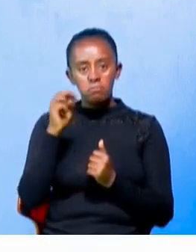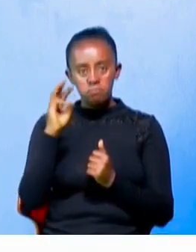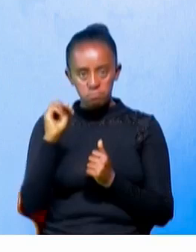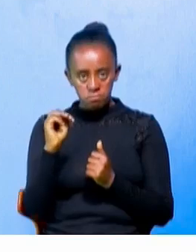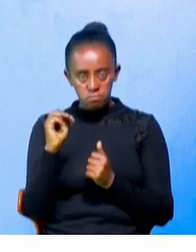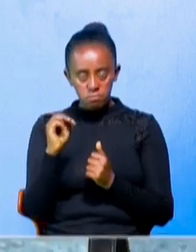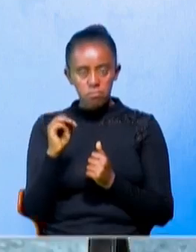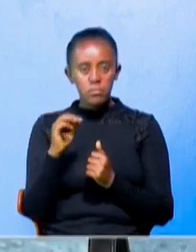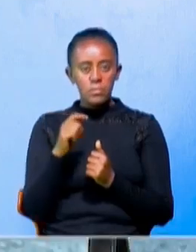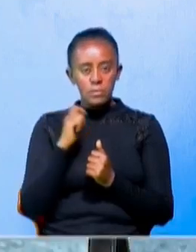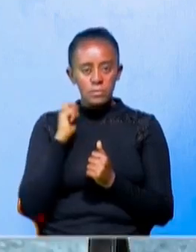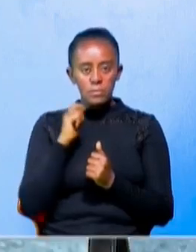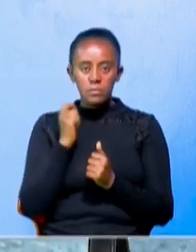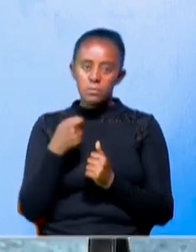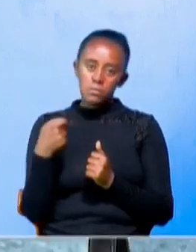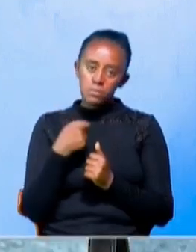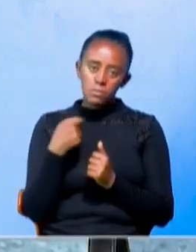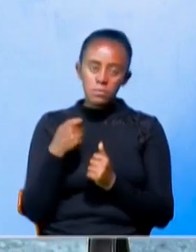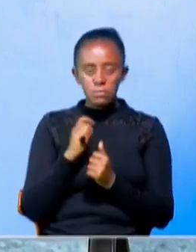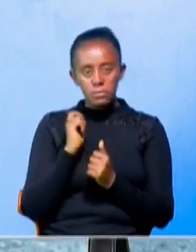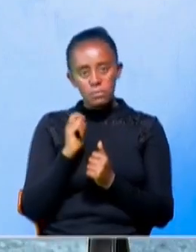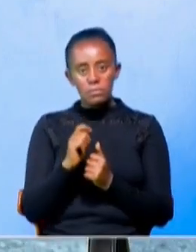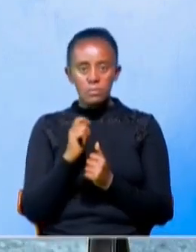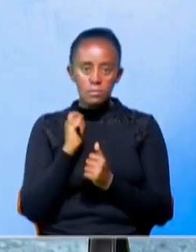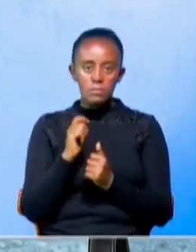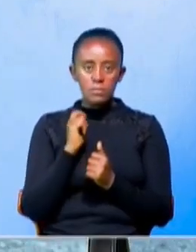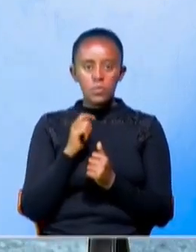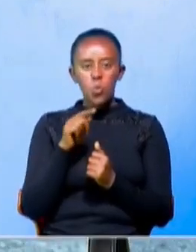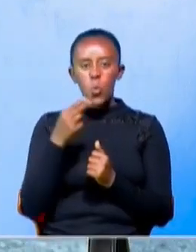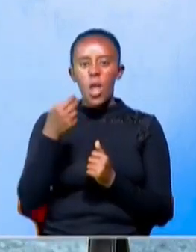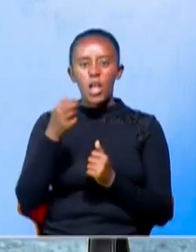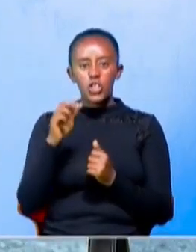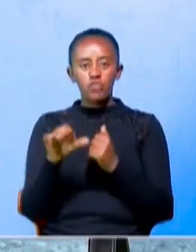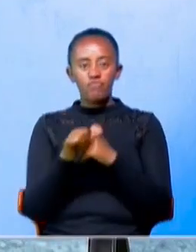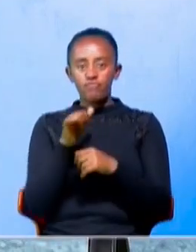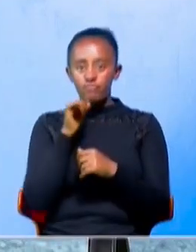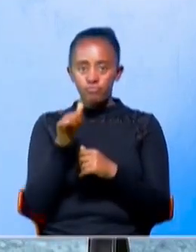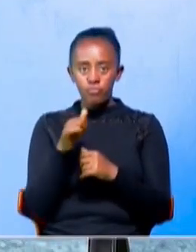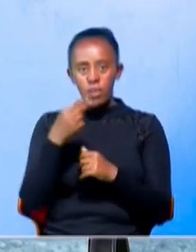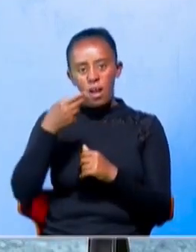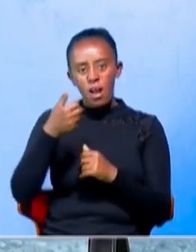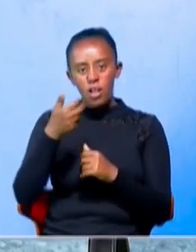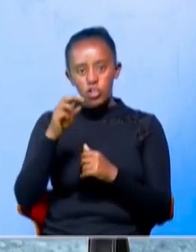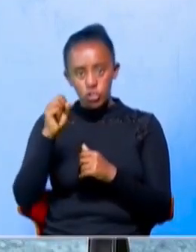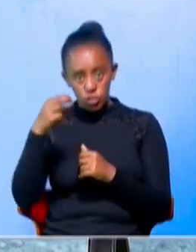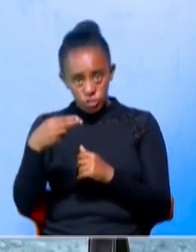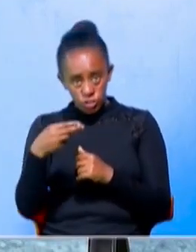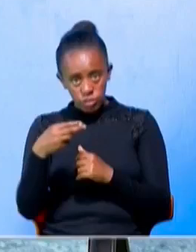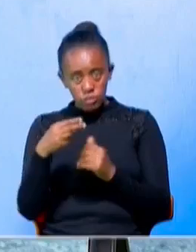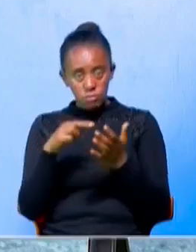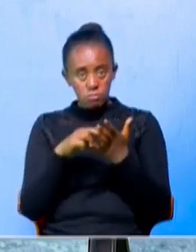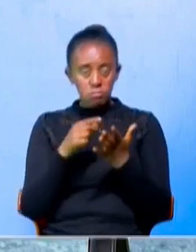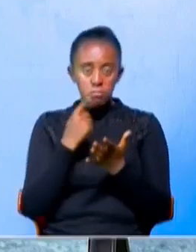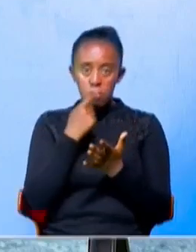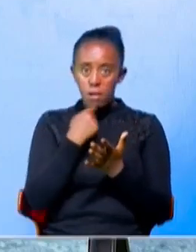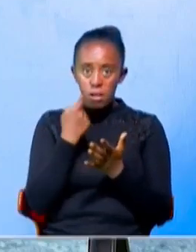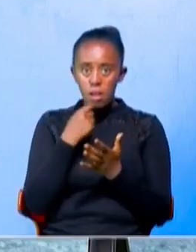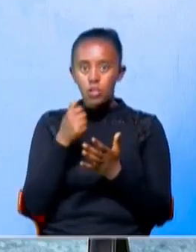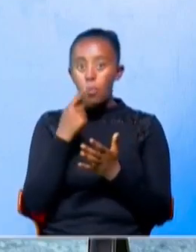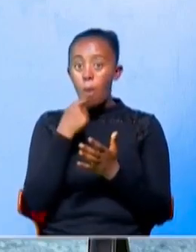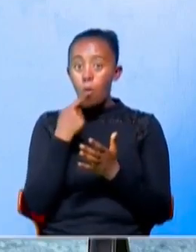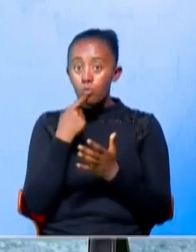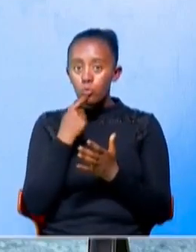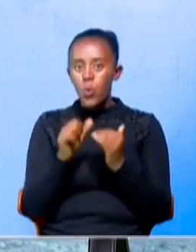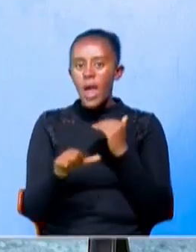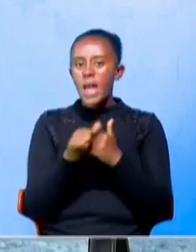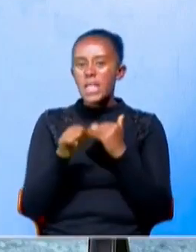While you are brushing, please, don't harsh it. Harsh. A harsh mouthwash hurts your